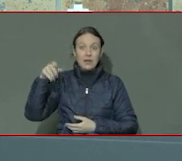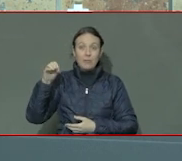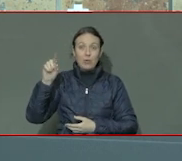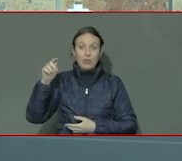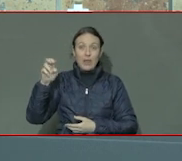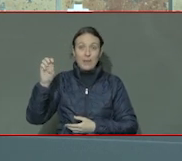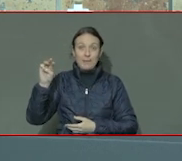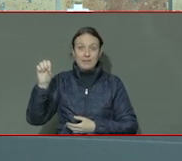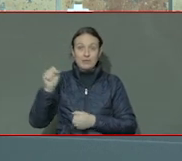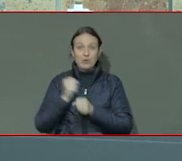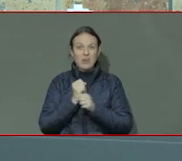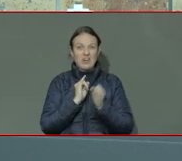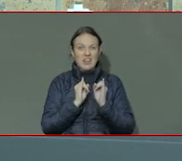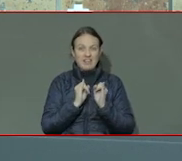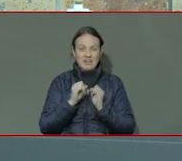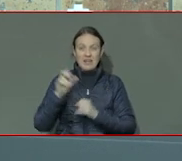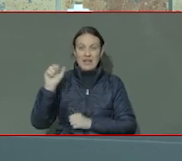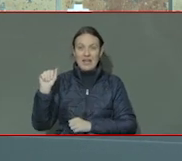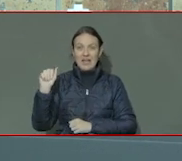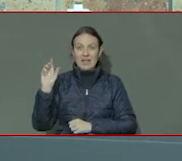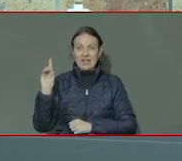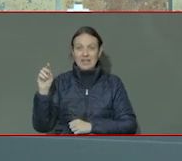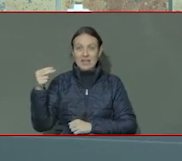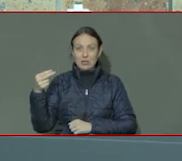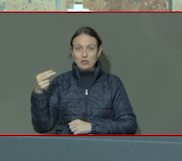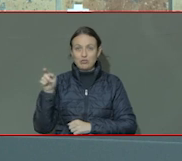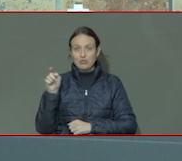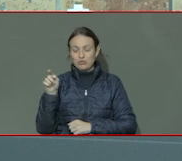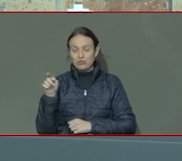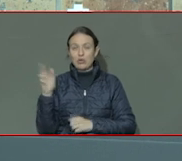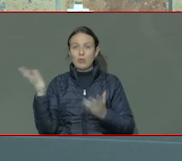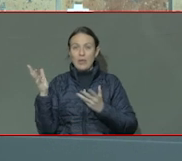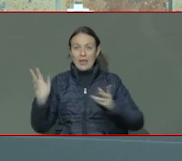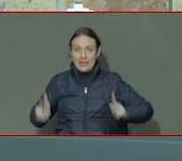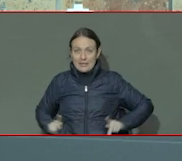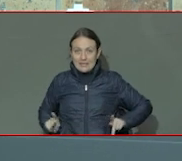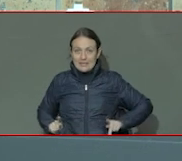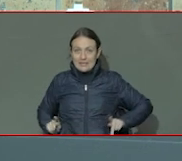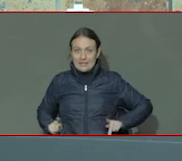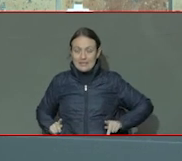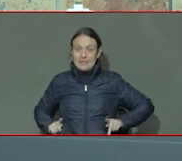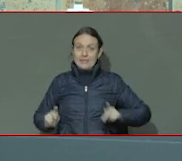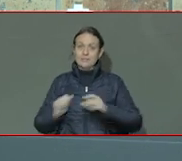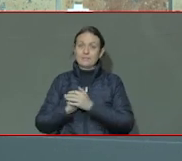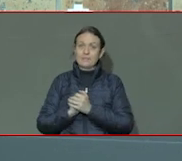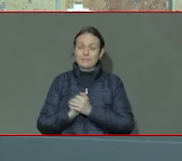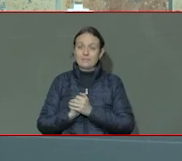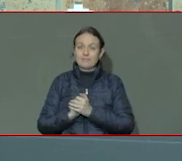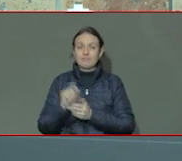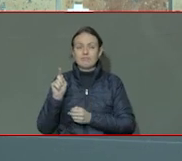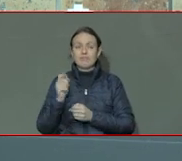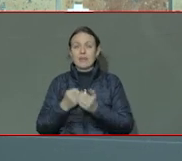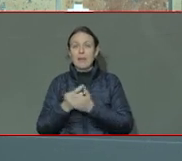11. ADH means the target organ is going to be the kidney or the nephron of the kidney. And what is going to